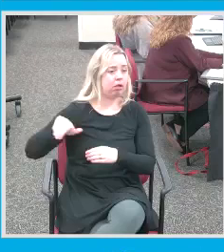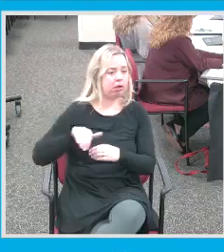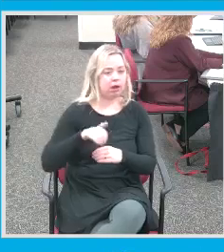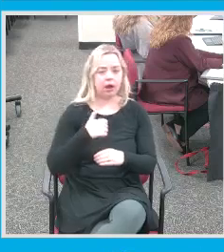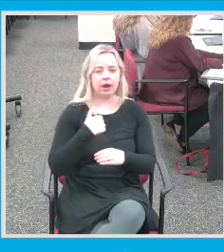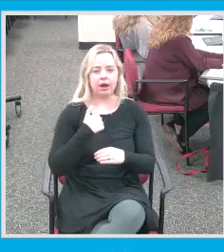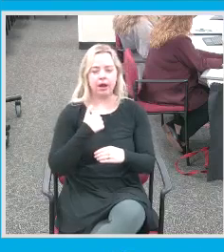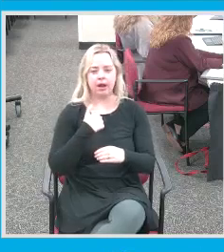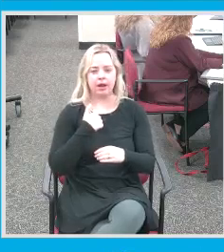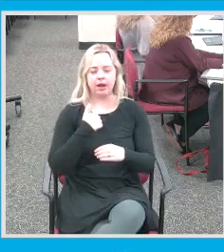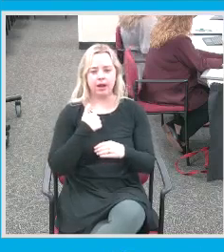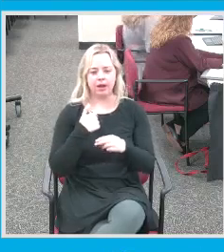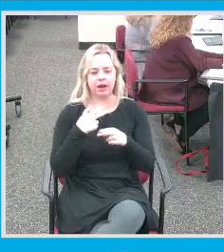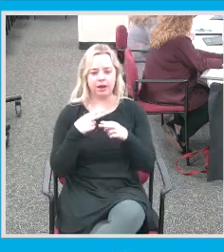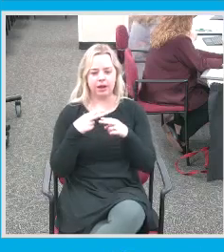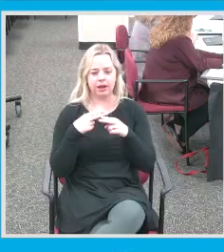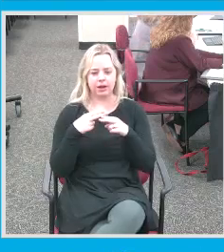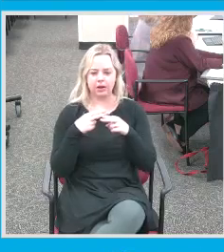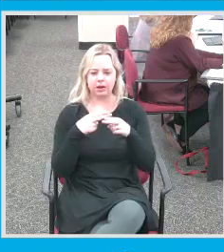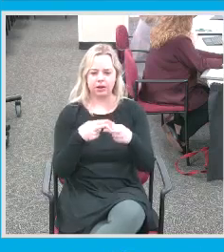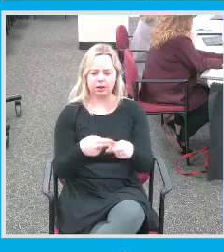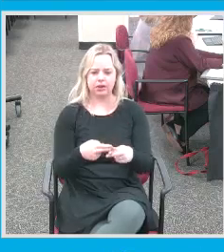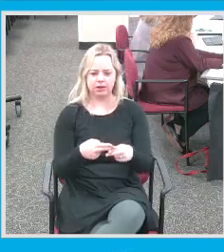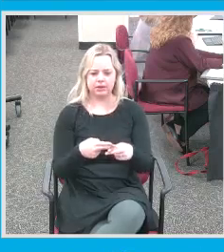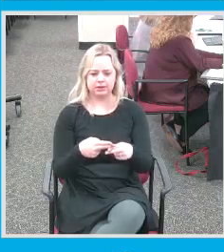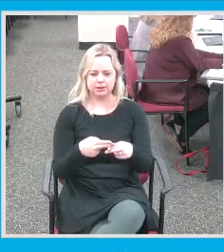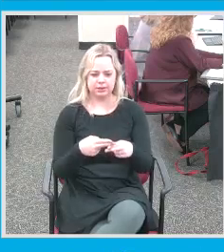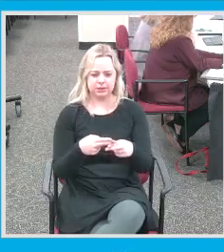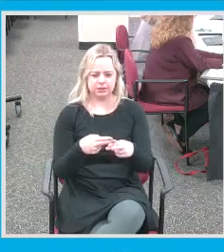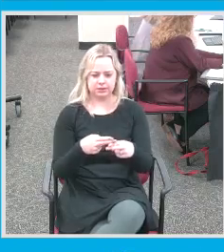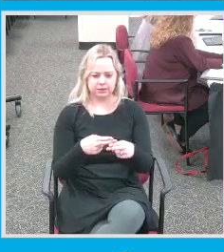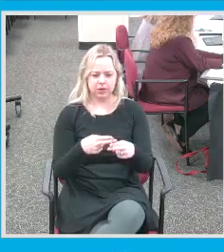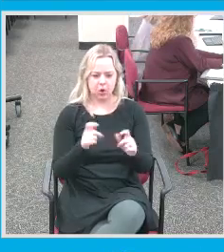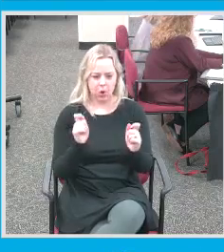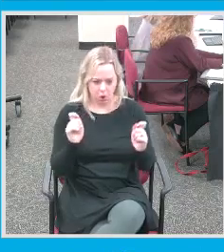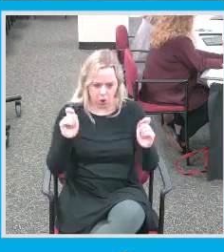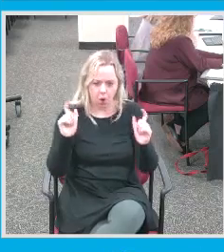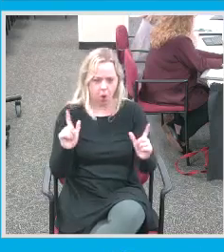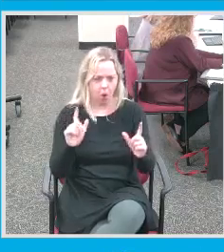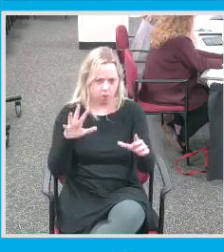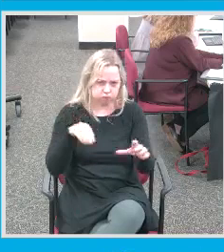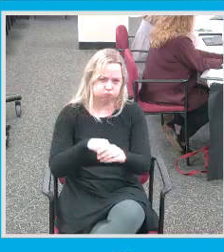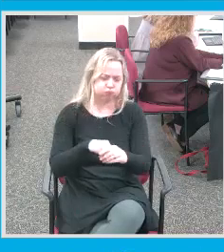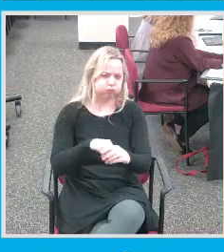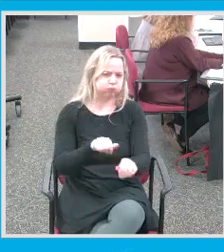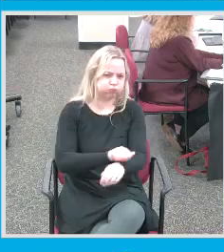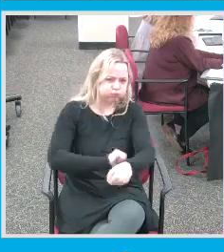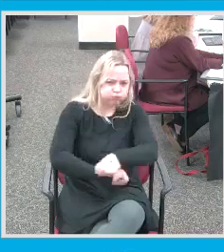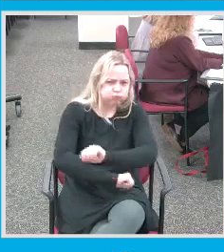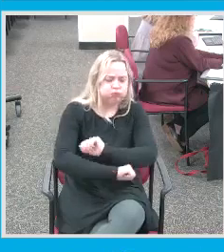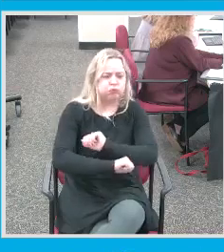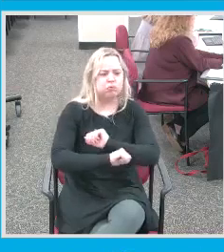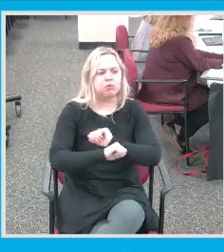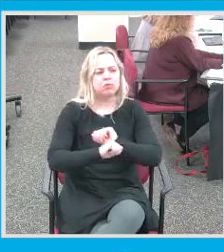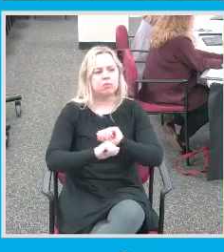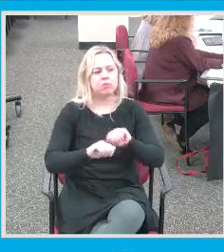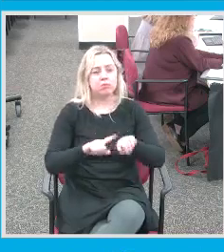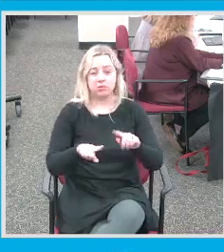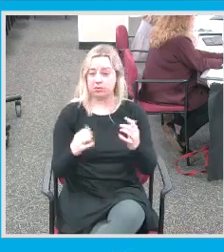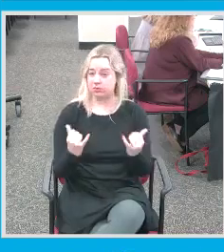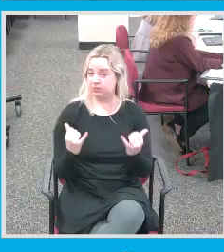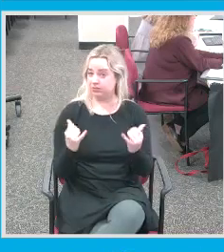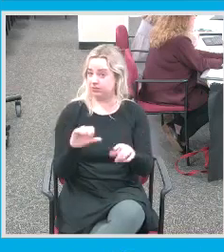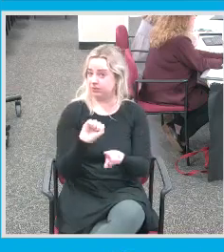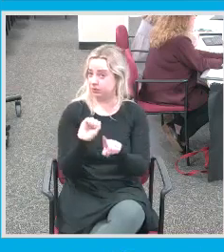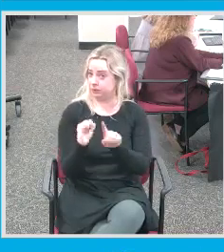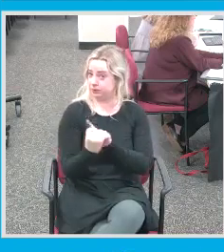full court press, we're going to see, increased problems. But I think that where we are, and